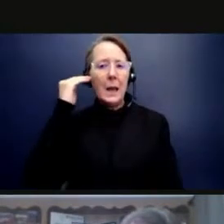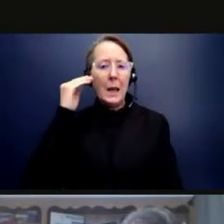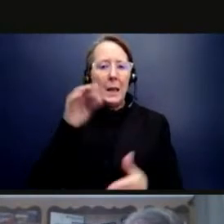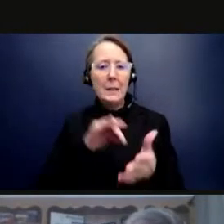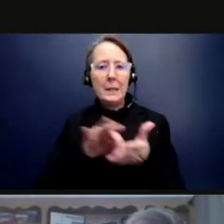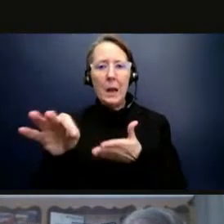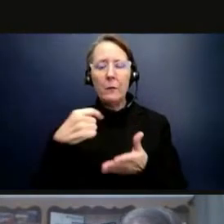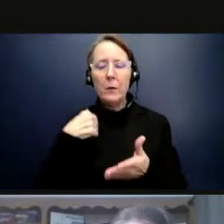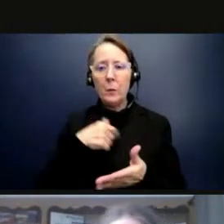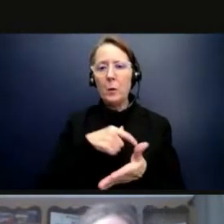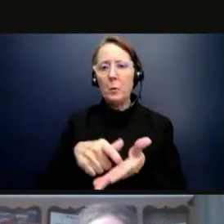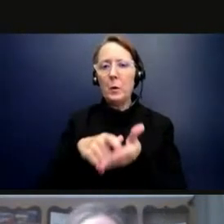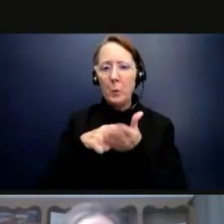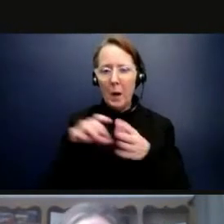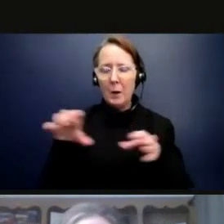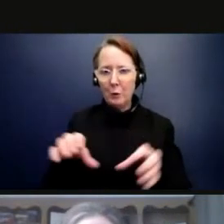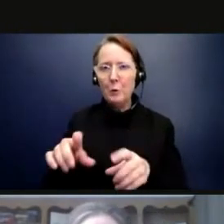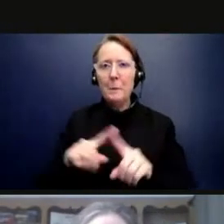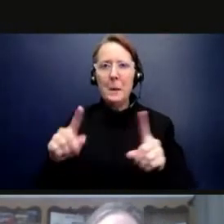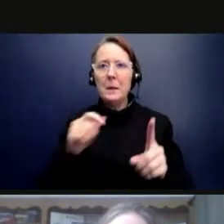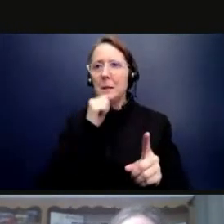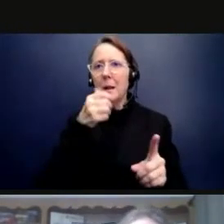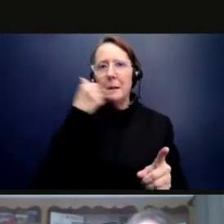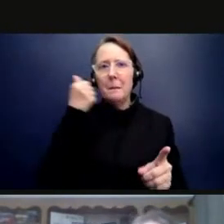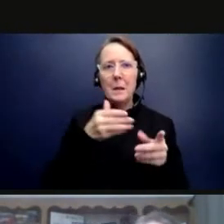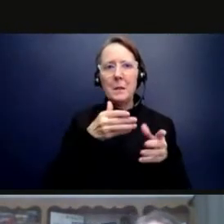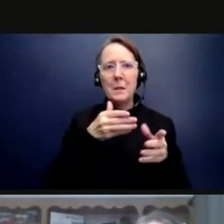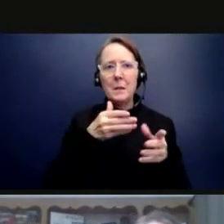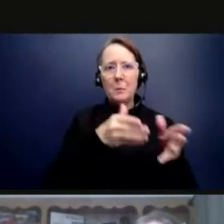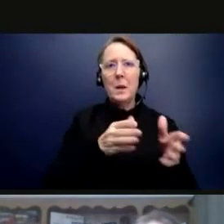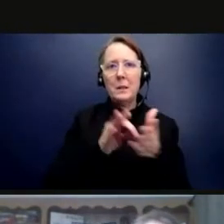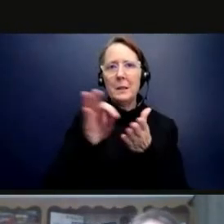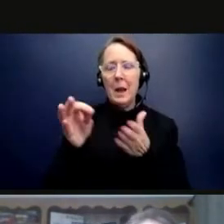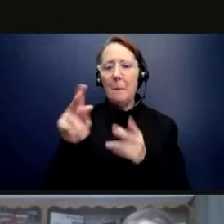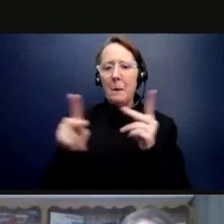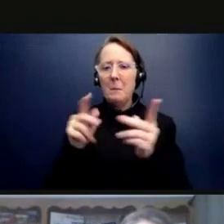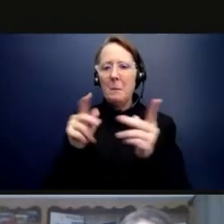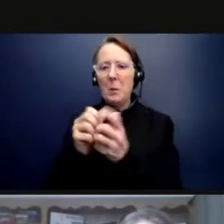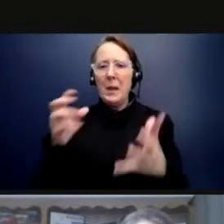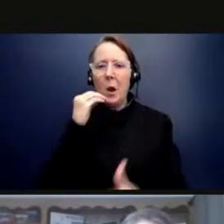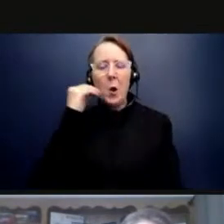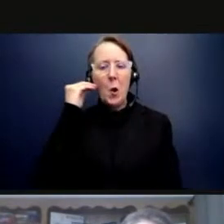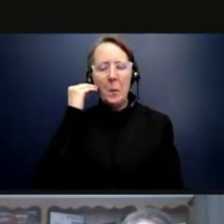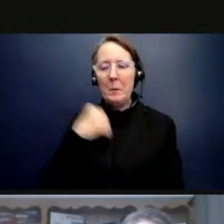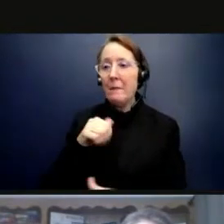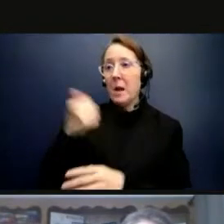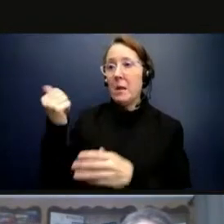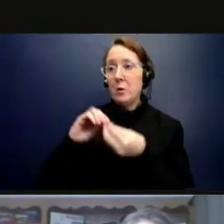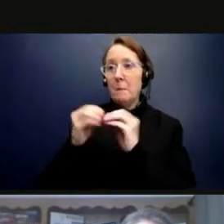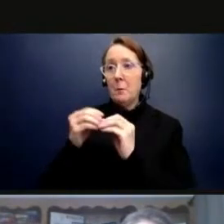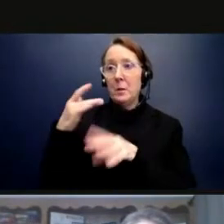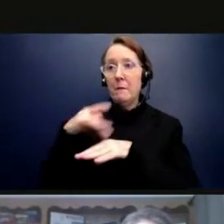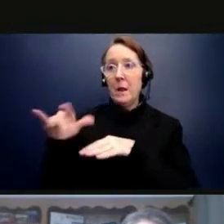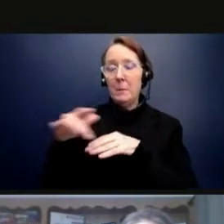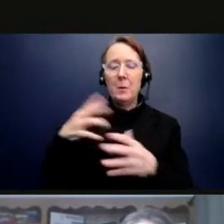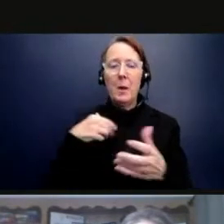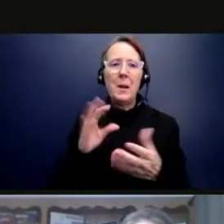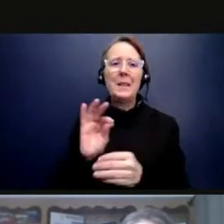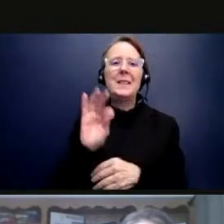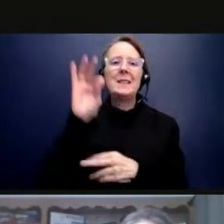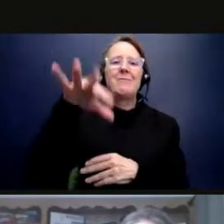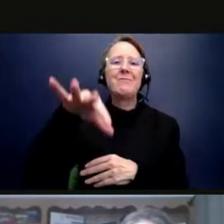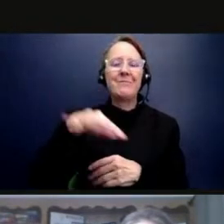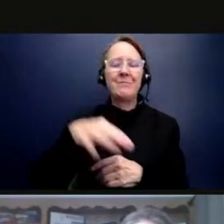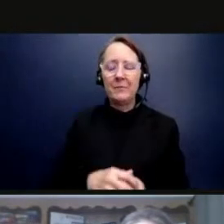but it's not necessarily the best way to count homeless people in our community. We have other numbers that we have available to us. So I just want to toss that out there. And one